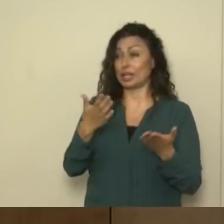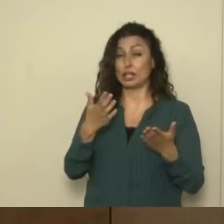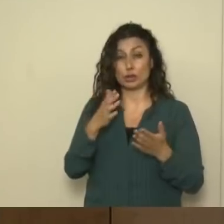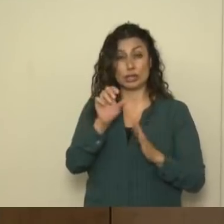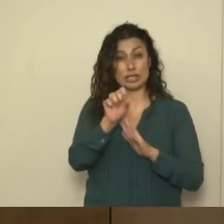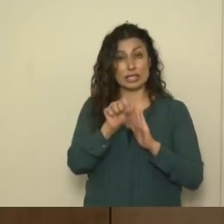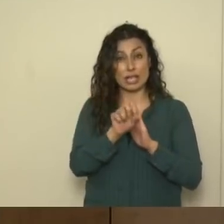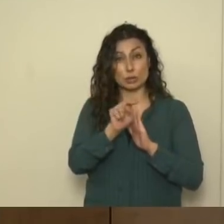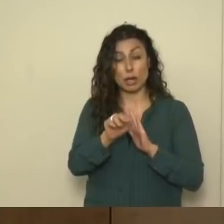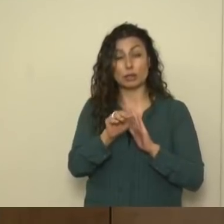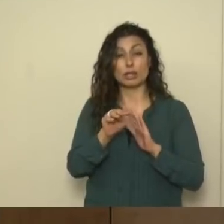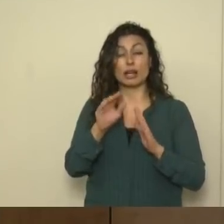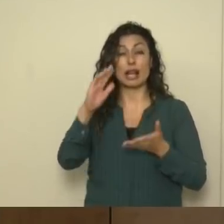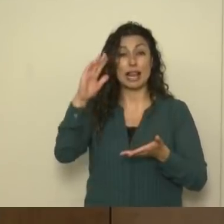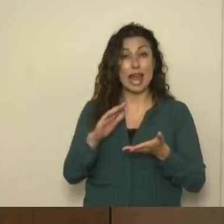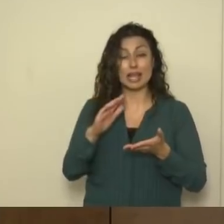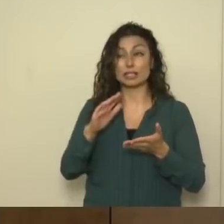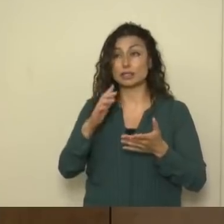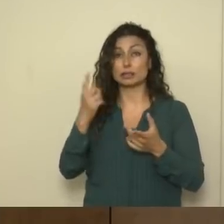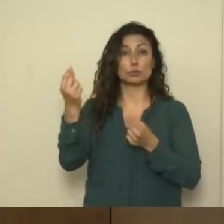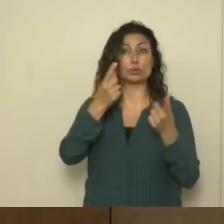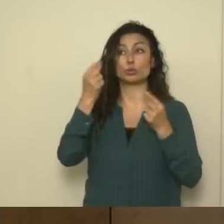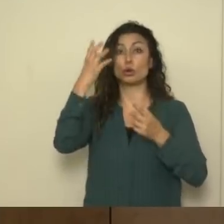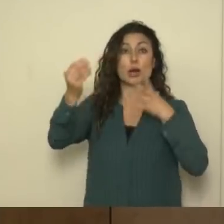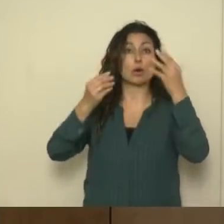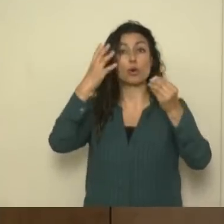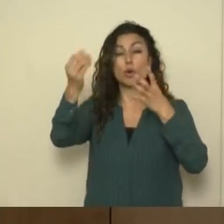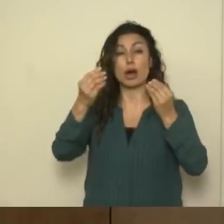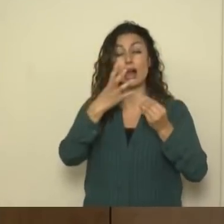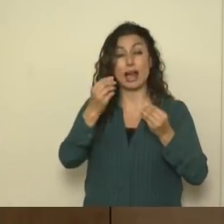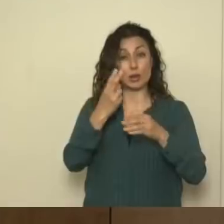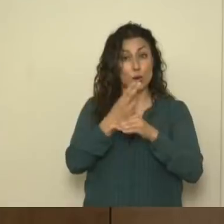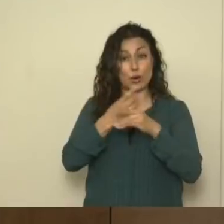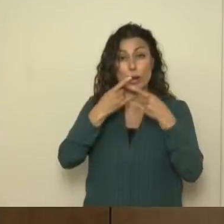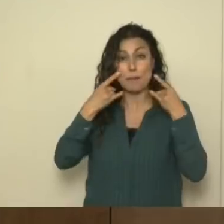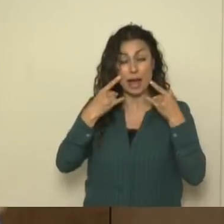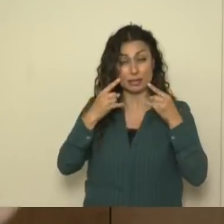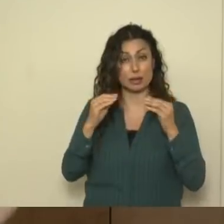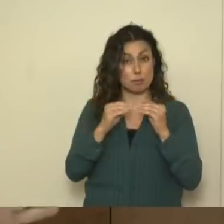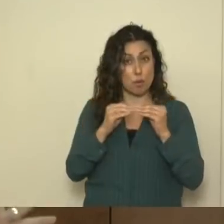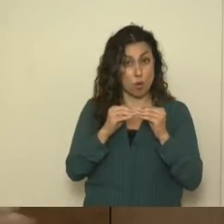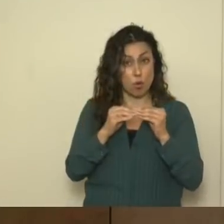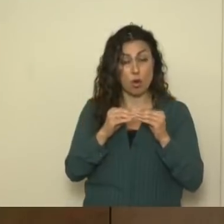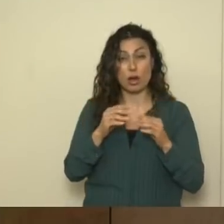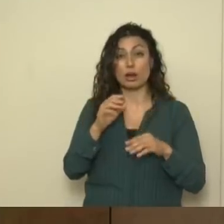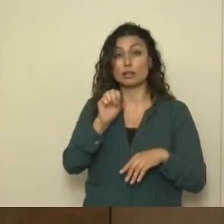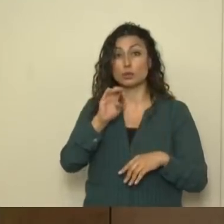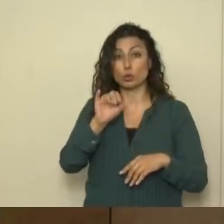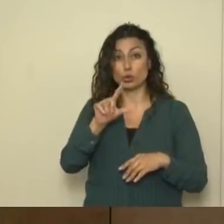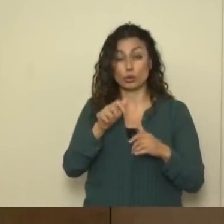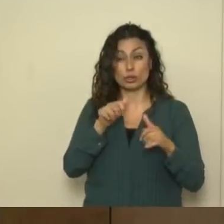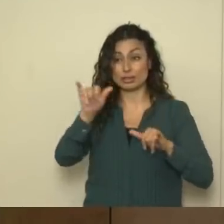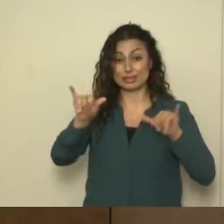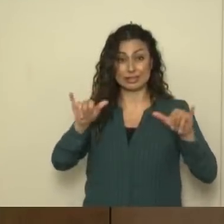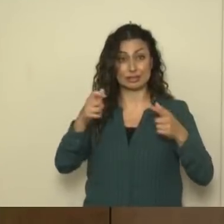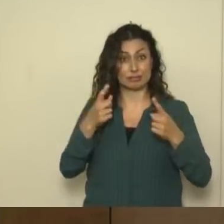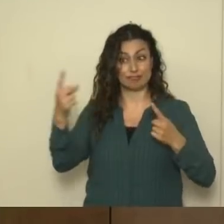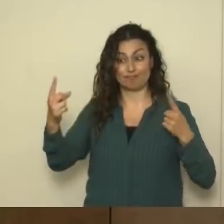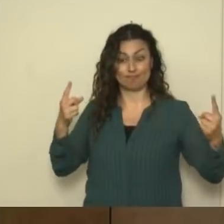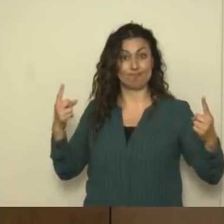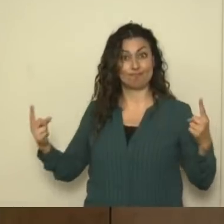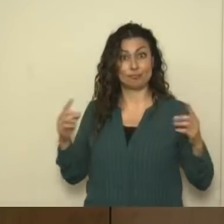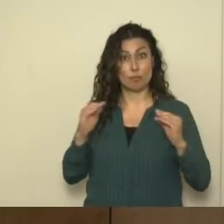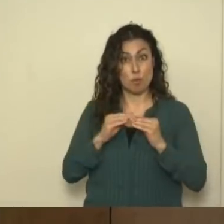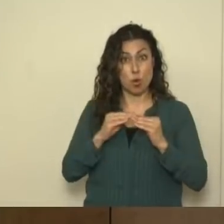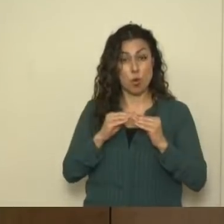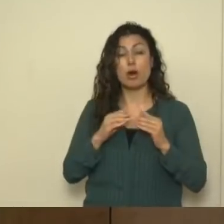to moving less and to wearing masks more and to socially distancing more, we aren't going to be